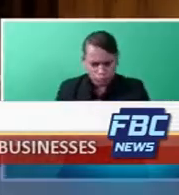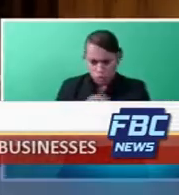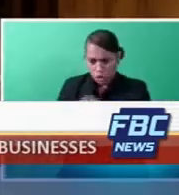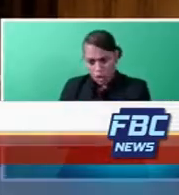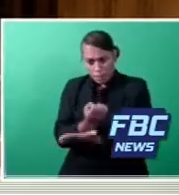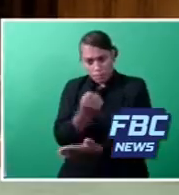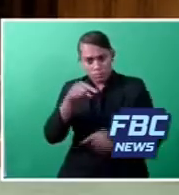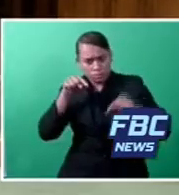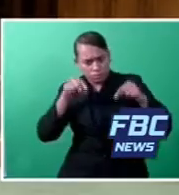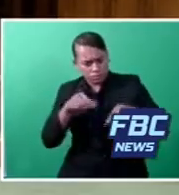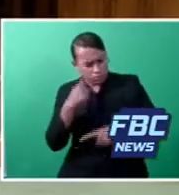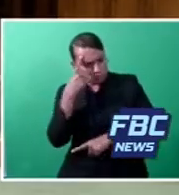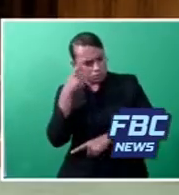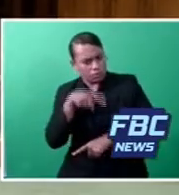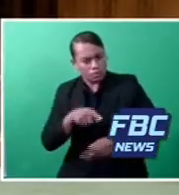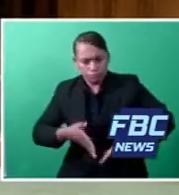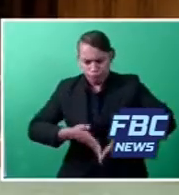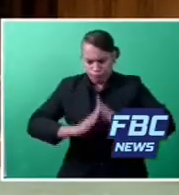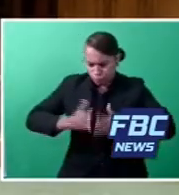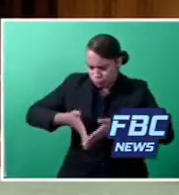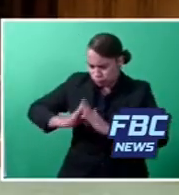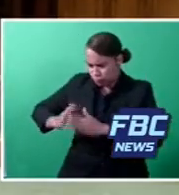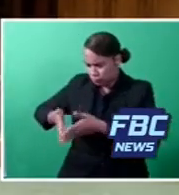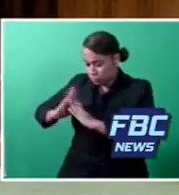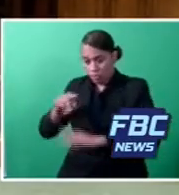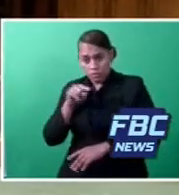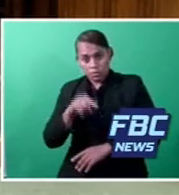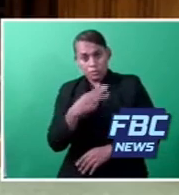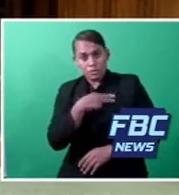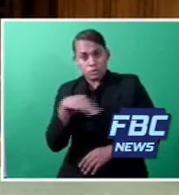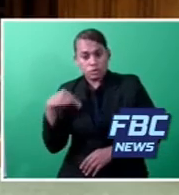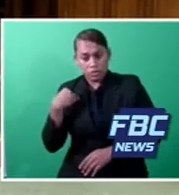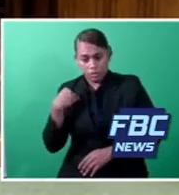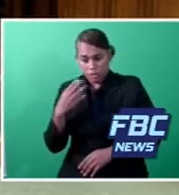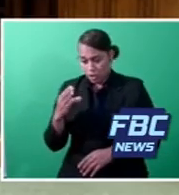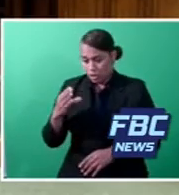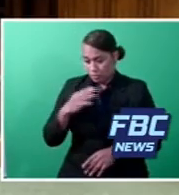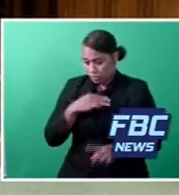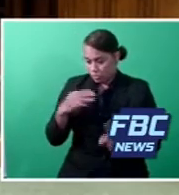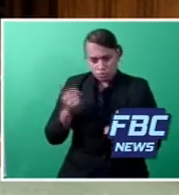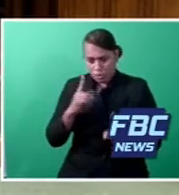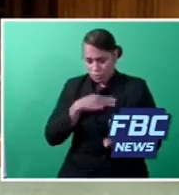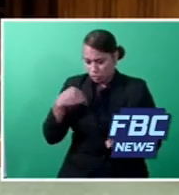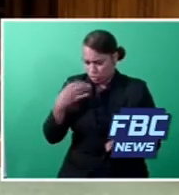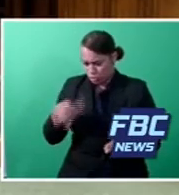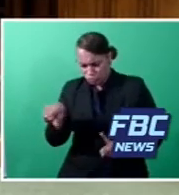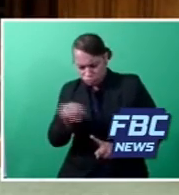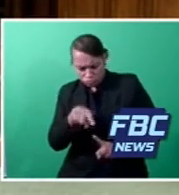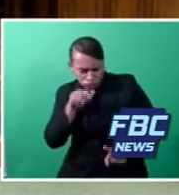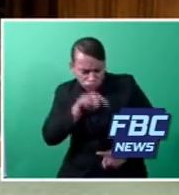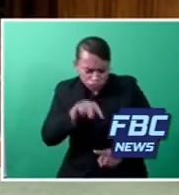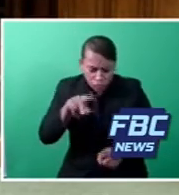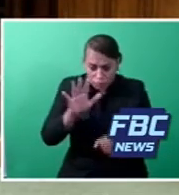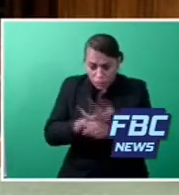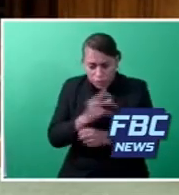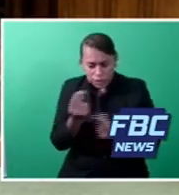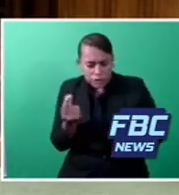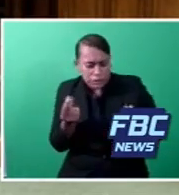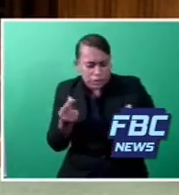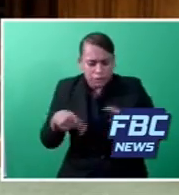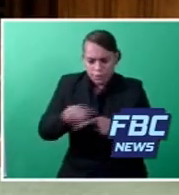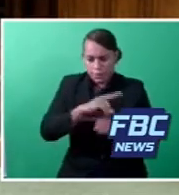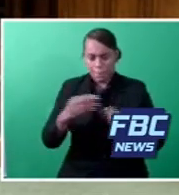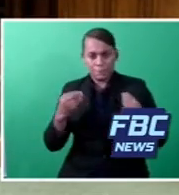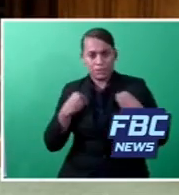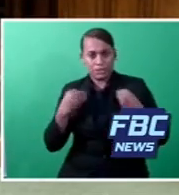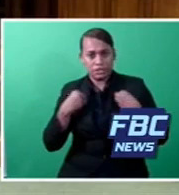Industry, Trade and Tourism is mandated to implement reforms in ease of doing business to ensure